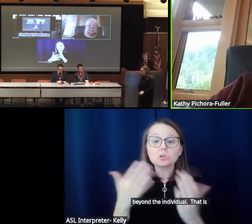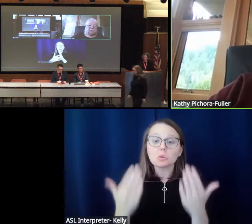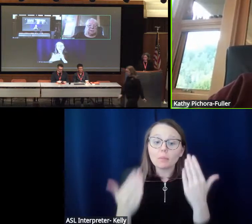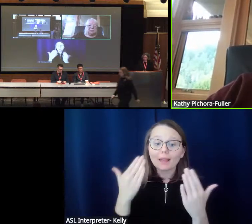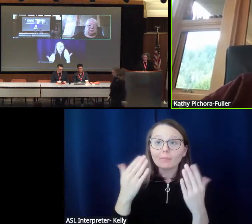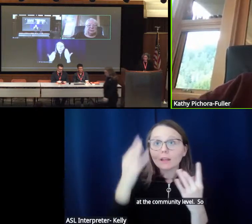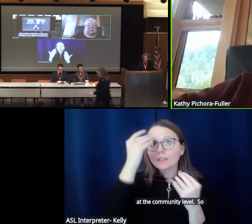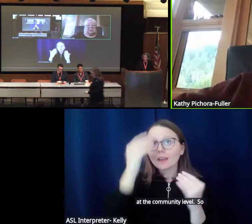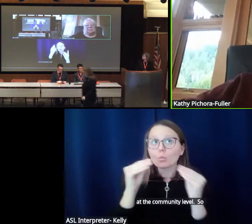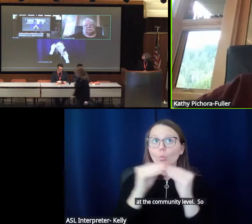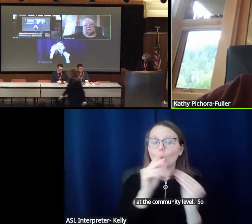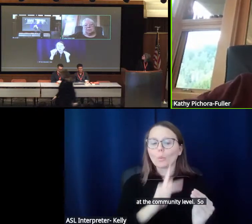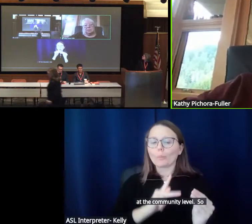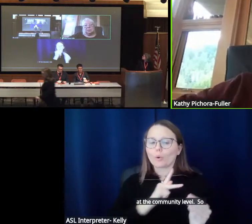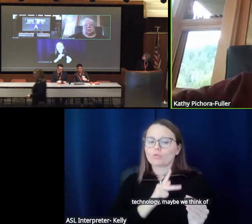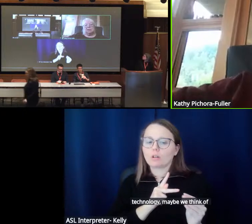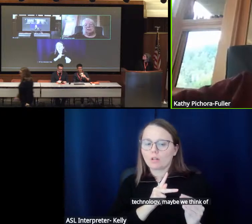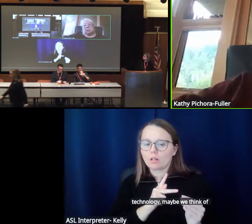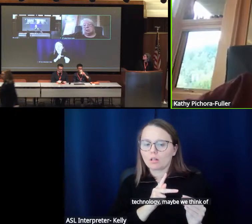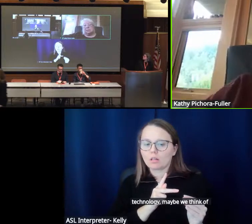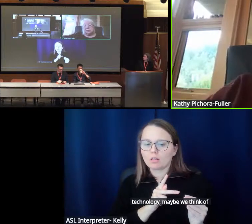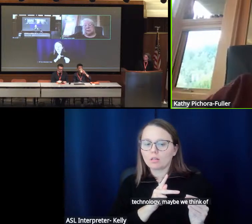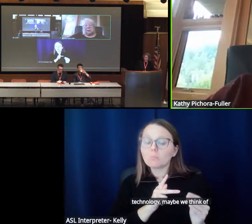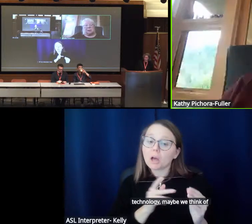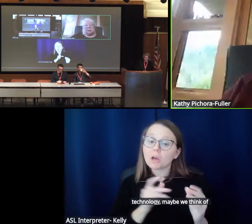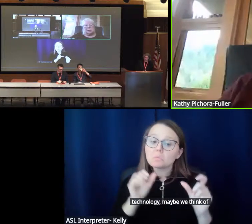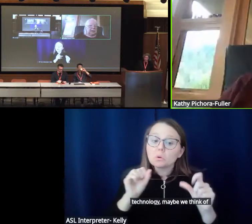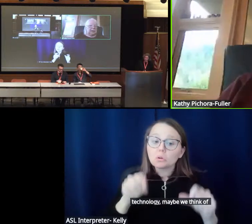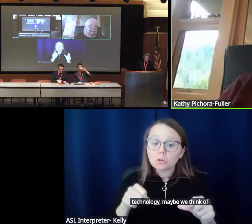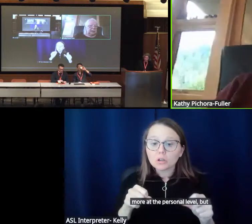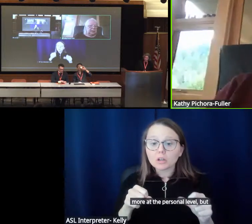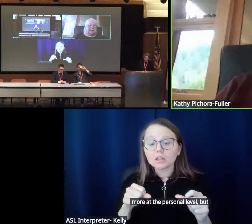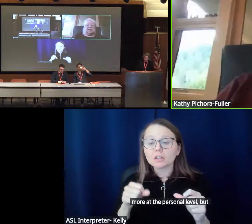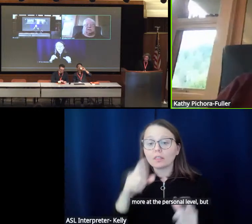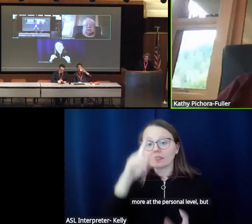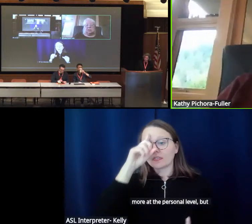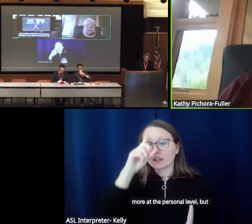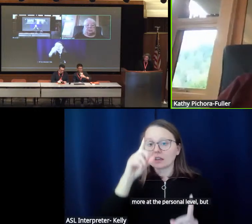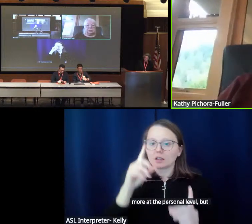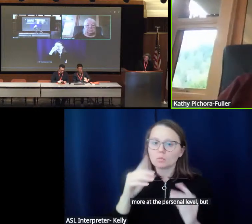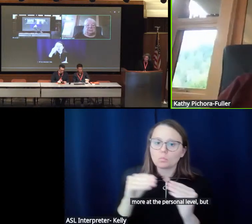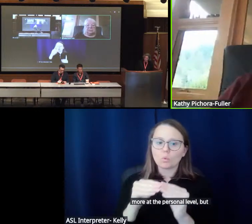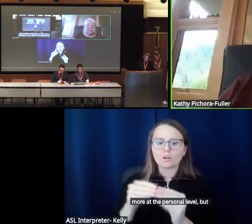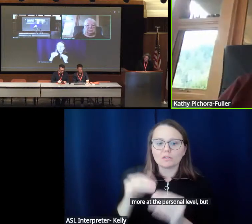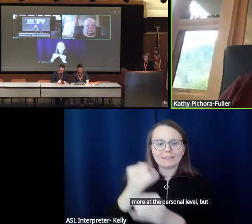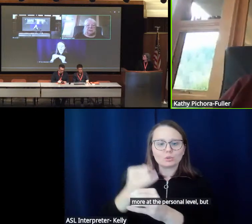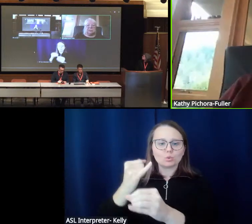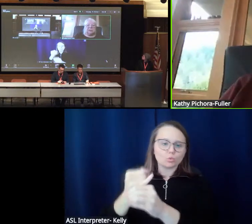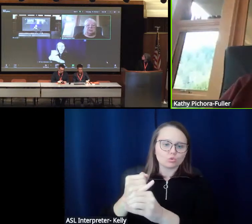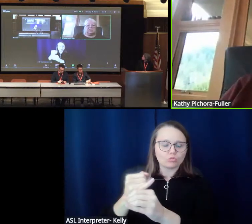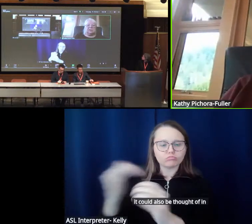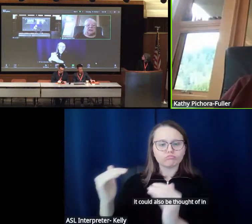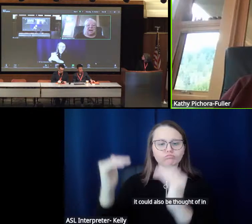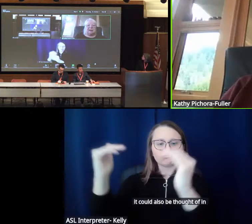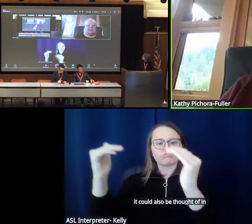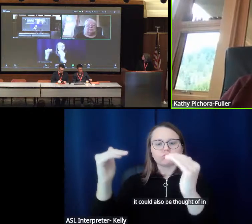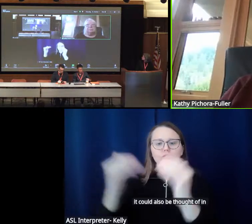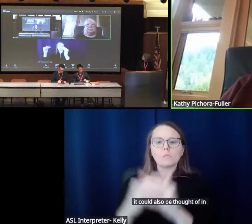at the personal level, but it could also be thought of in an institutional level. So we aren't really